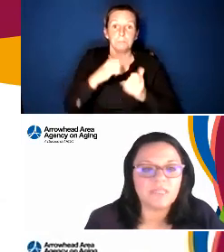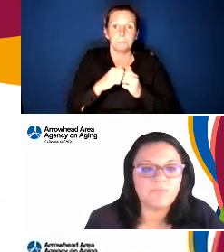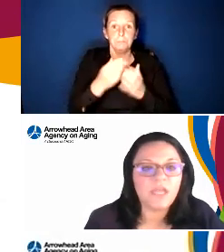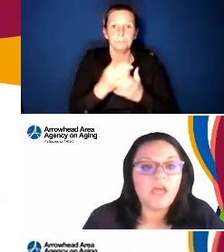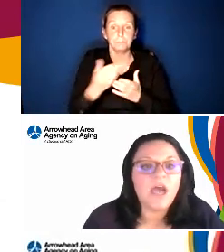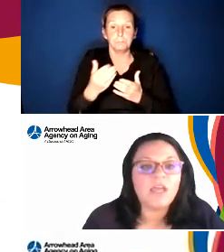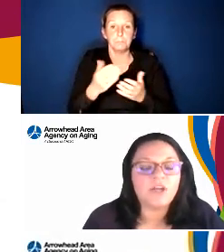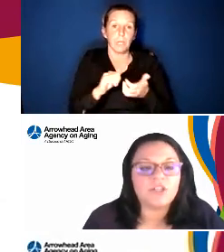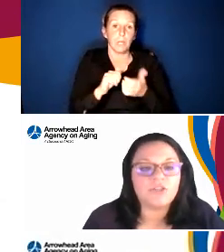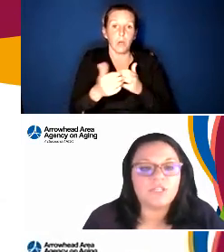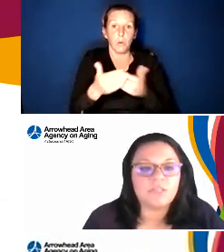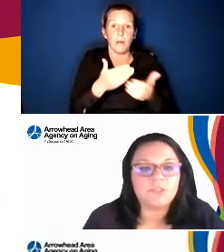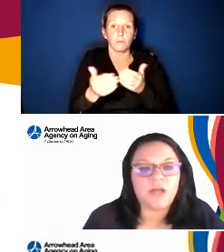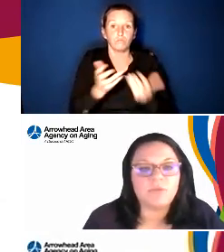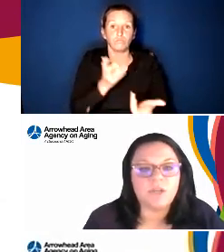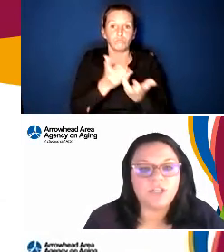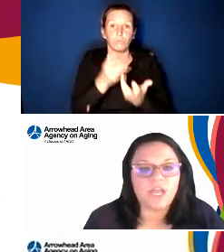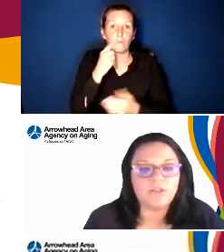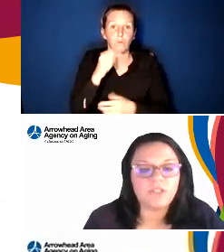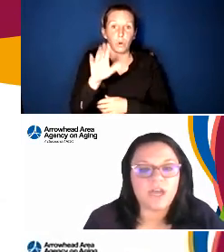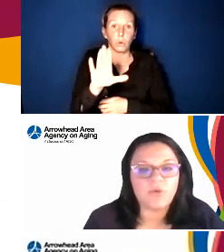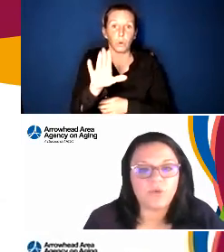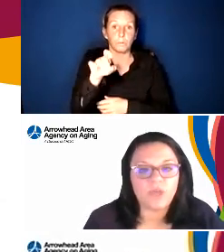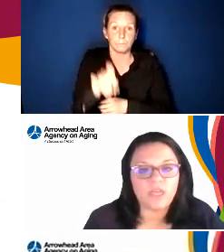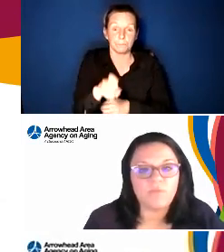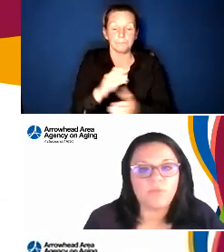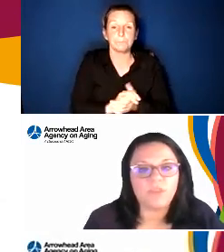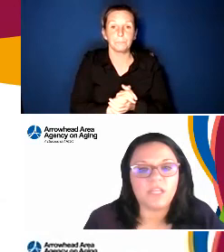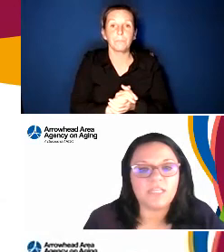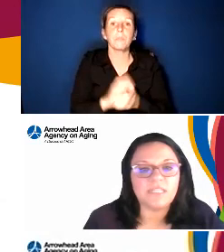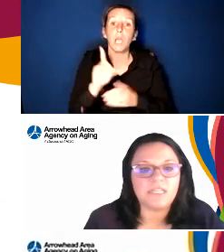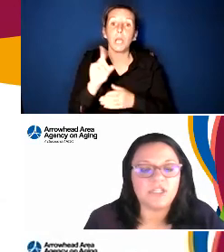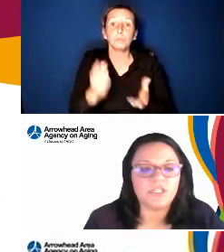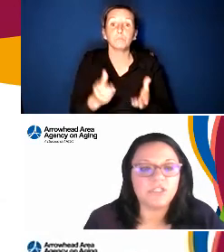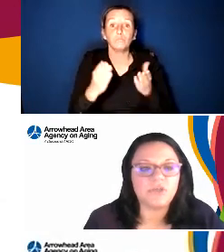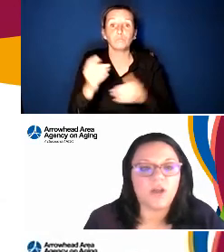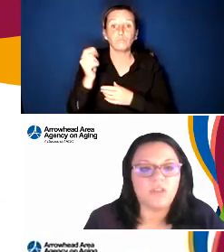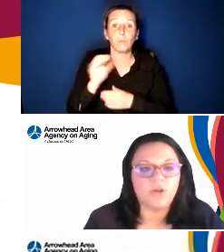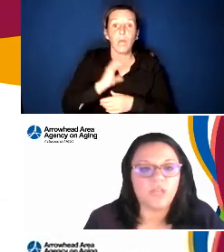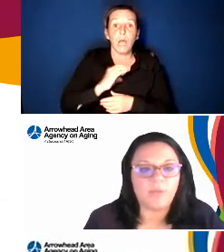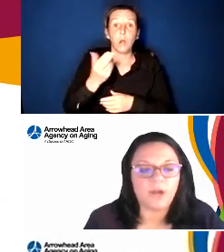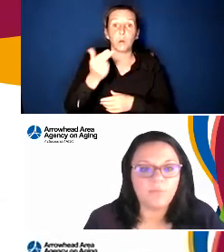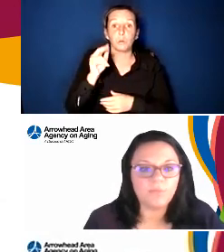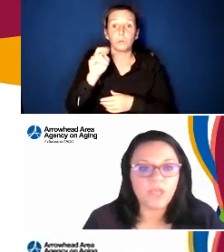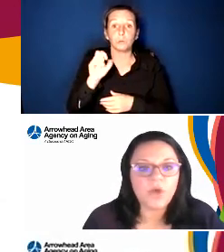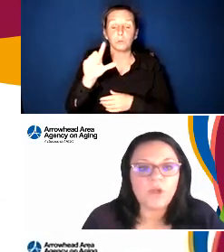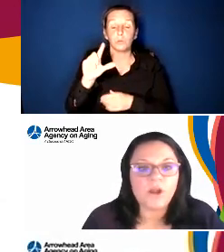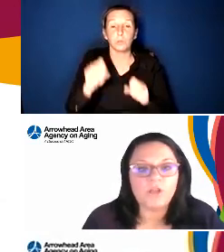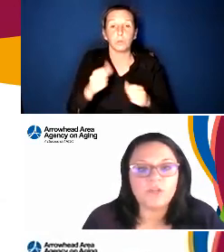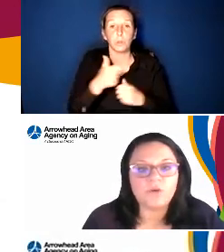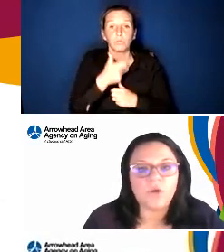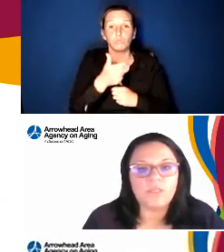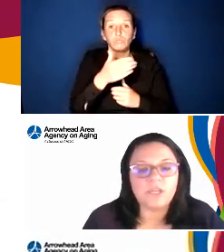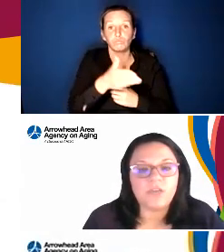your needs. I encourage you to subscribe to our channel so that you can keep up with the latest additions to our video library. We